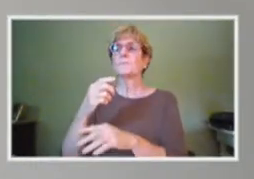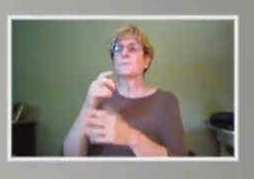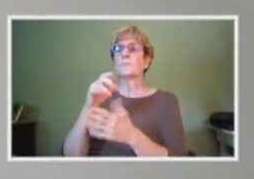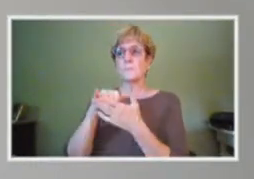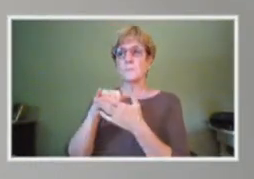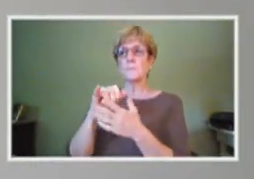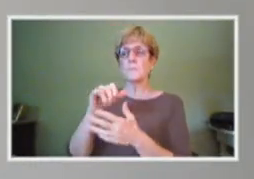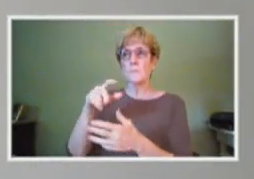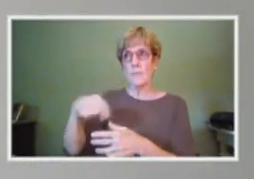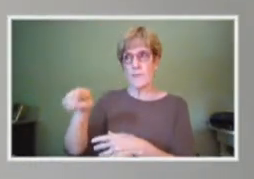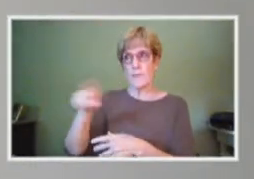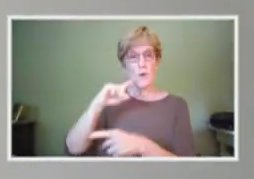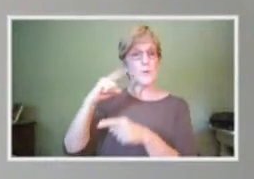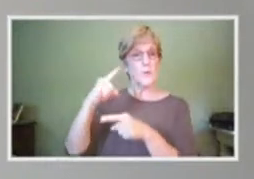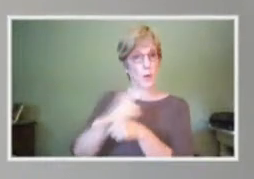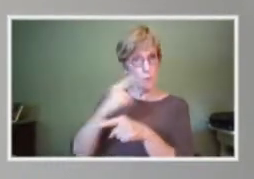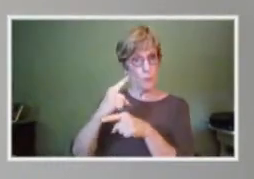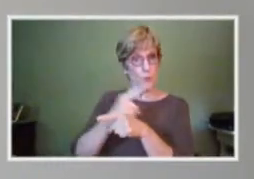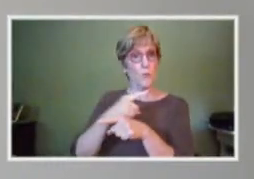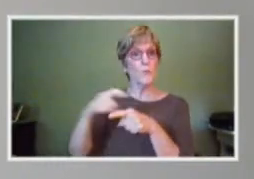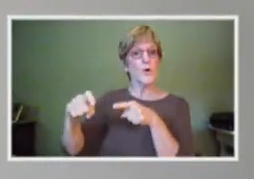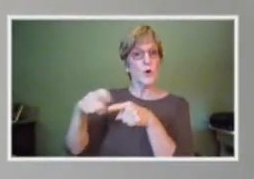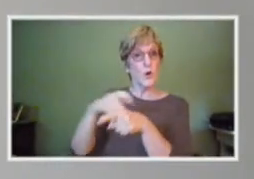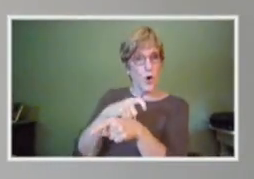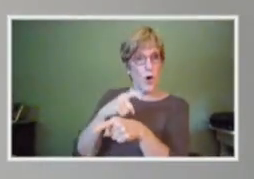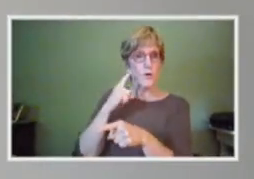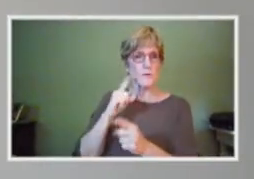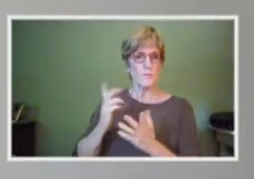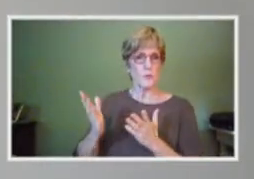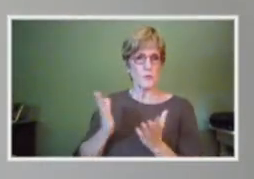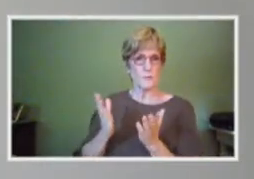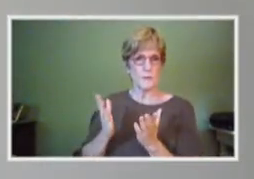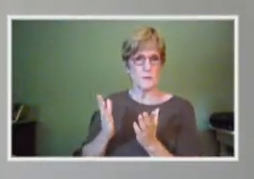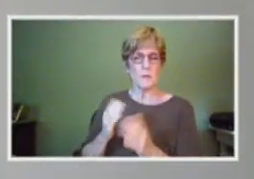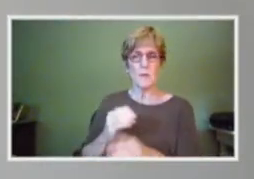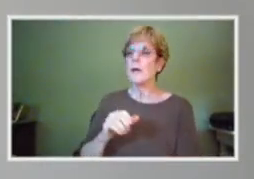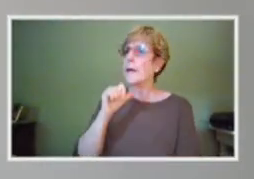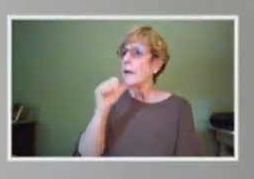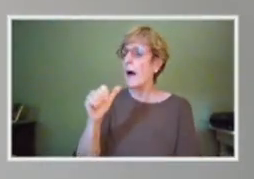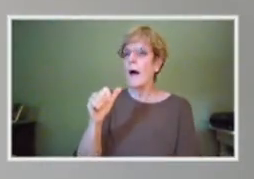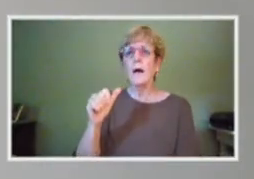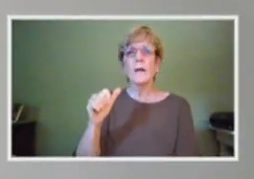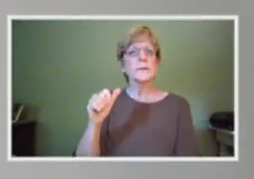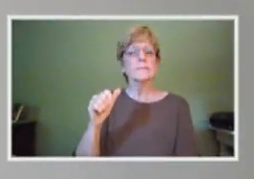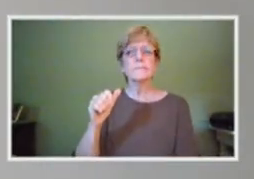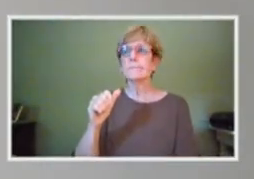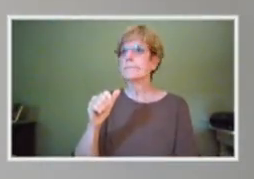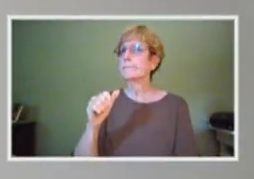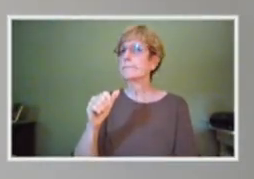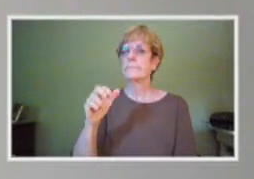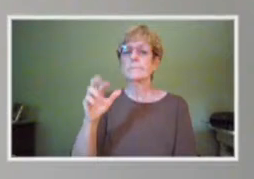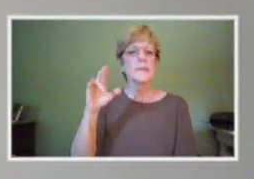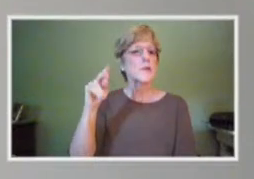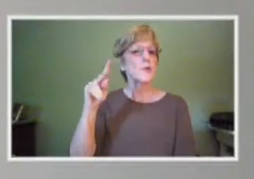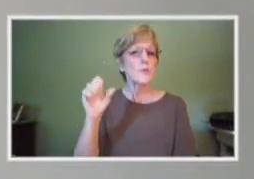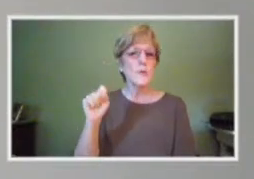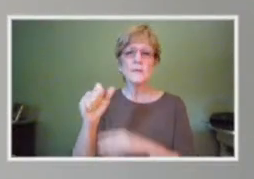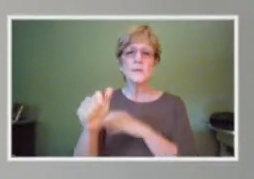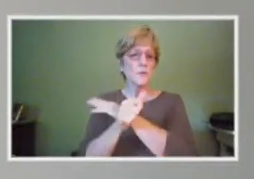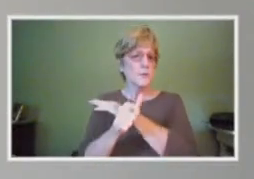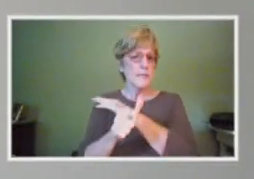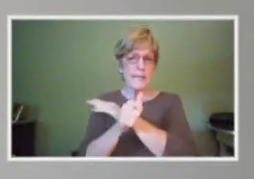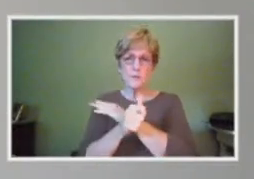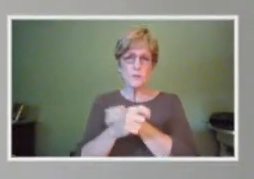to the appropriate calls for service and not putting them in any unnecessary danger.